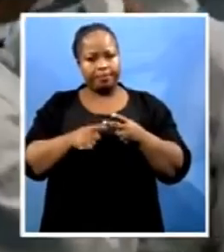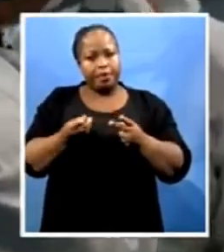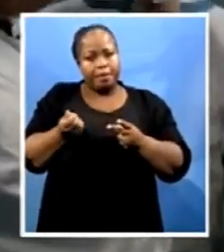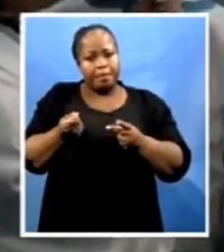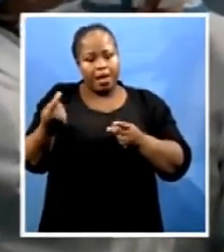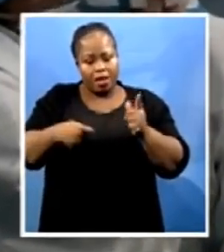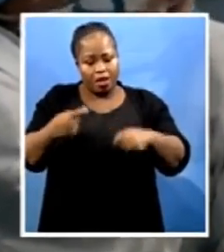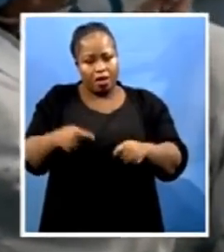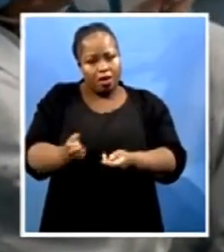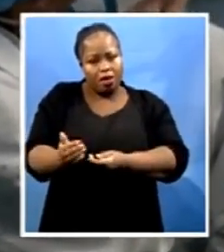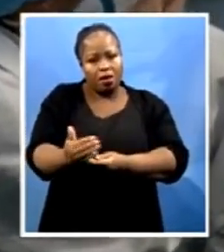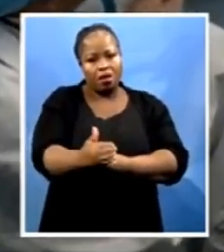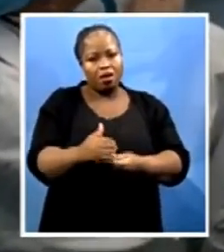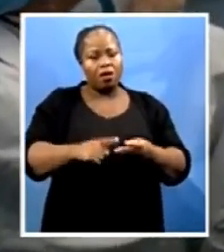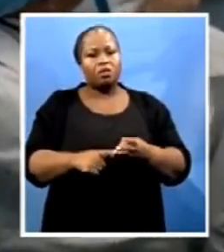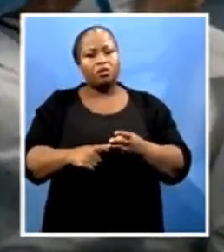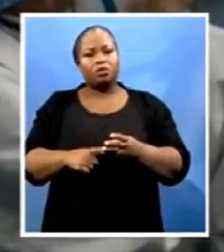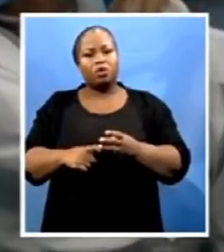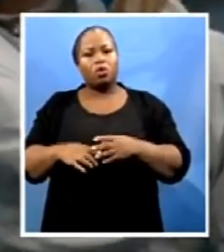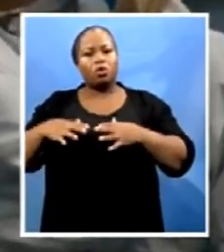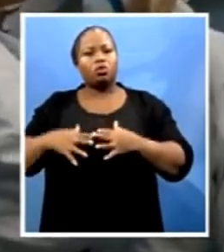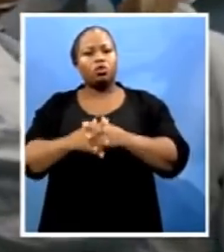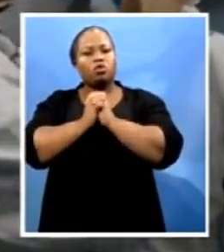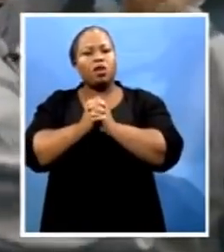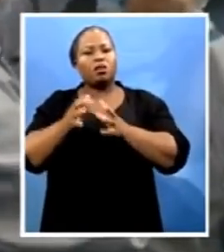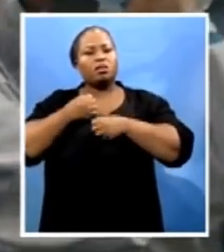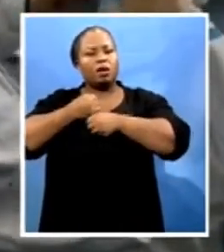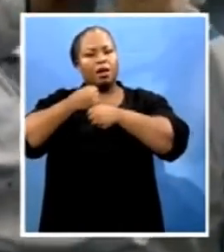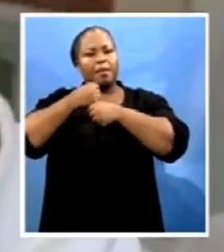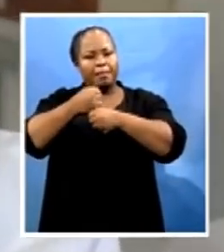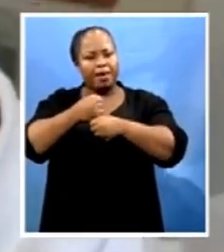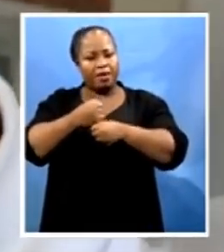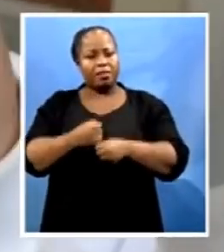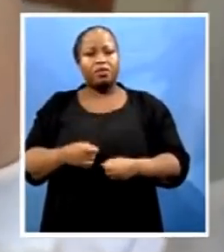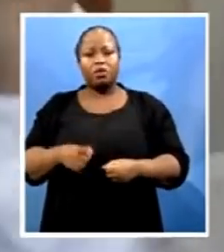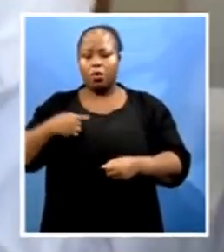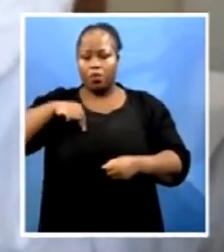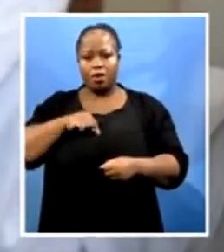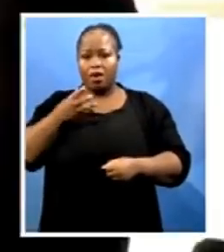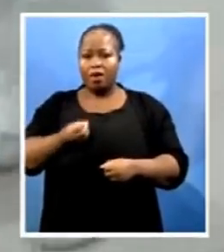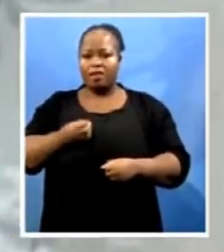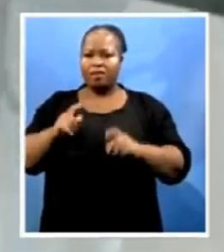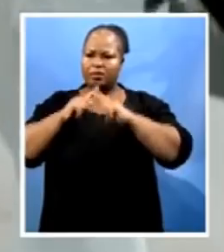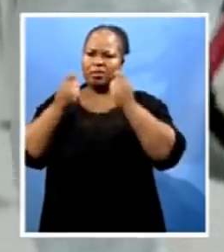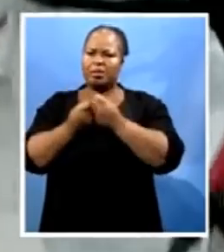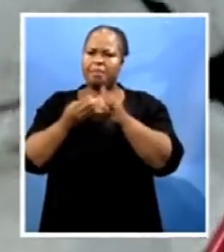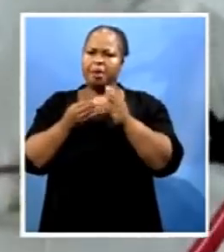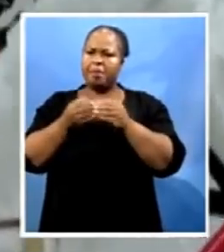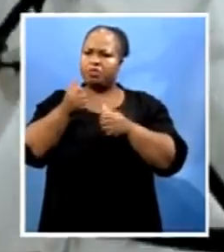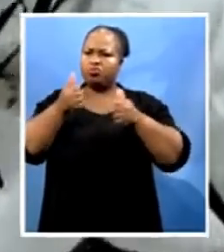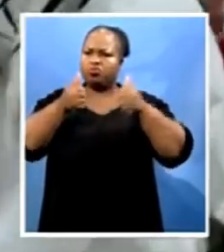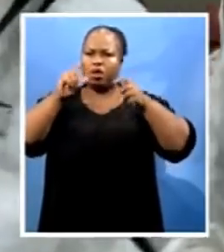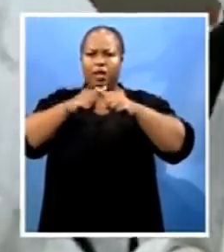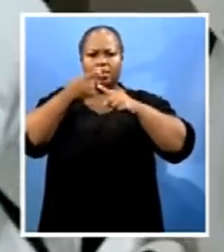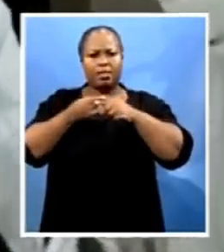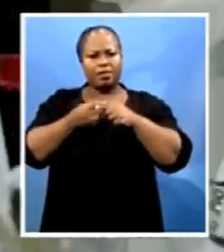Campaign, we have accountable executives and the team members that Gloria has alluded to that